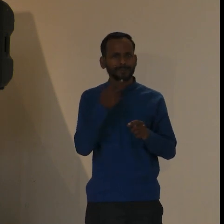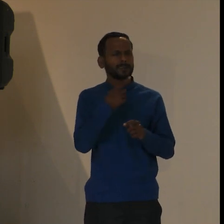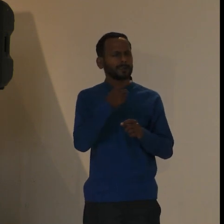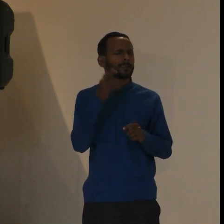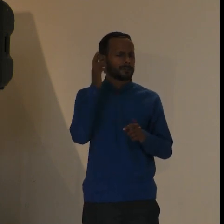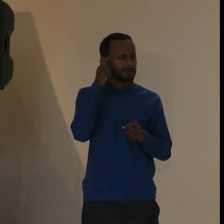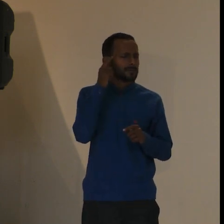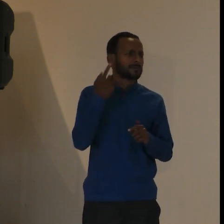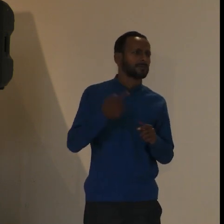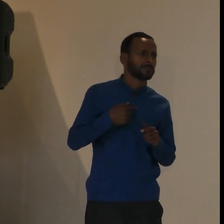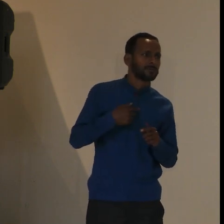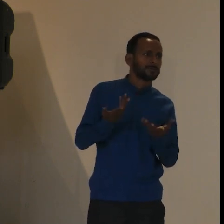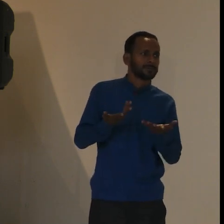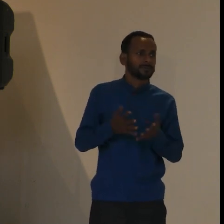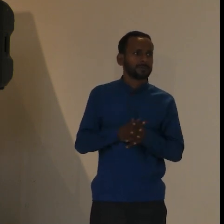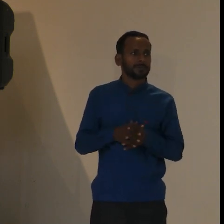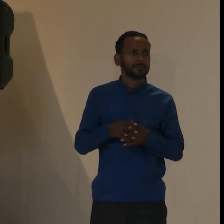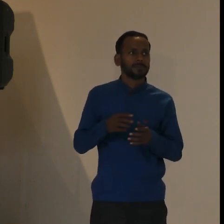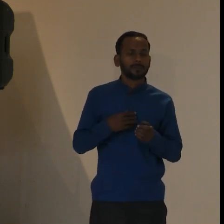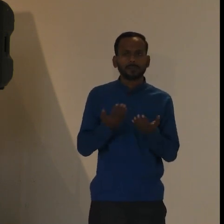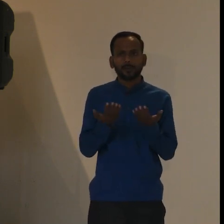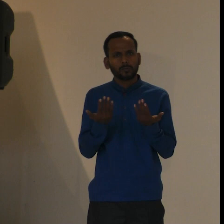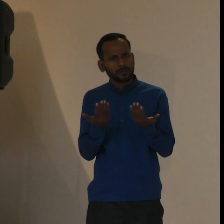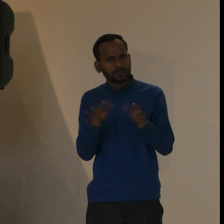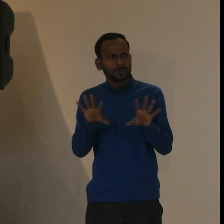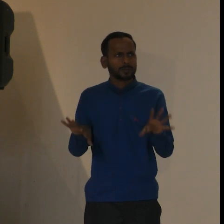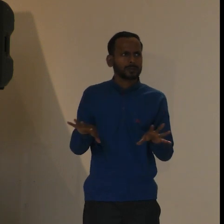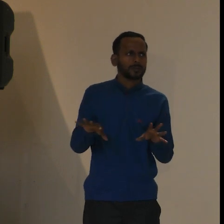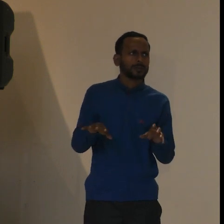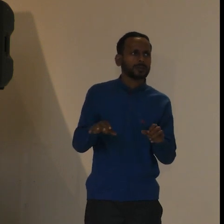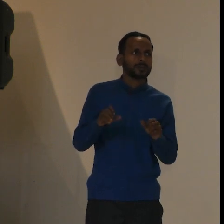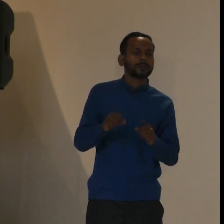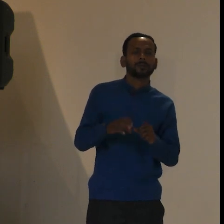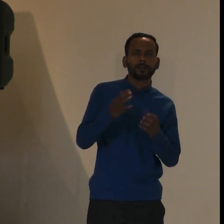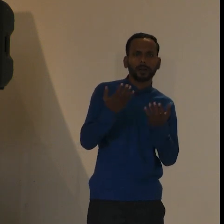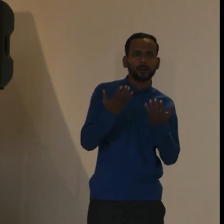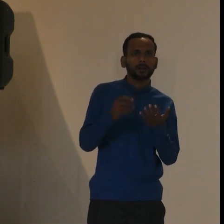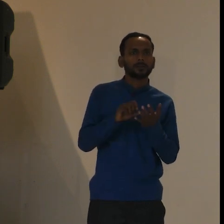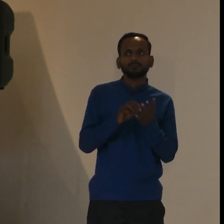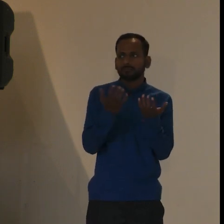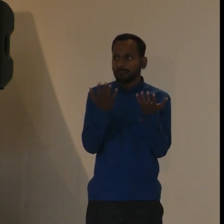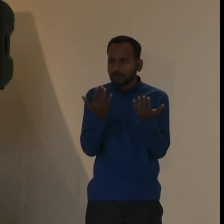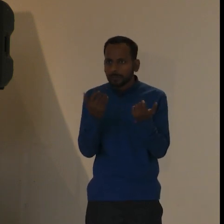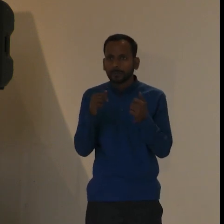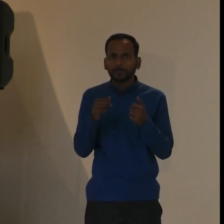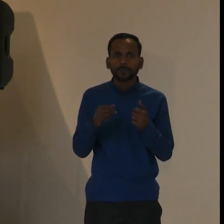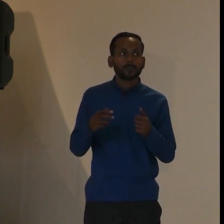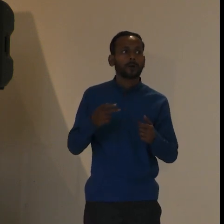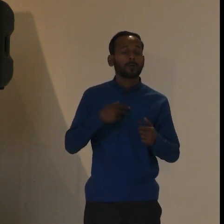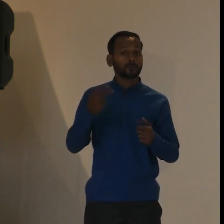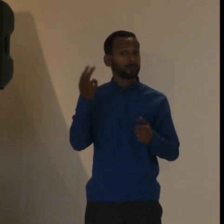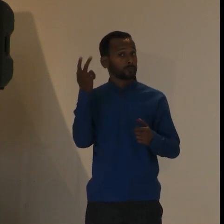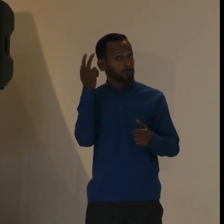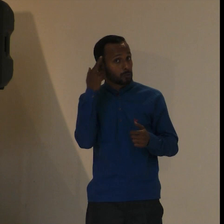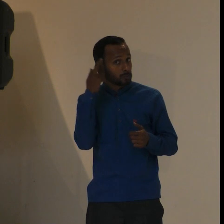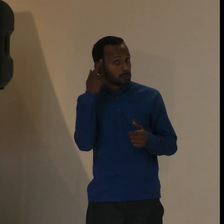said, I think this was very well encapsulated by Mr. Wagmare when he said, our thoughts are best